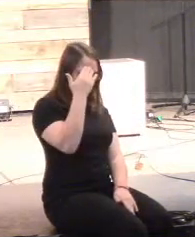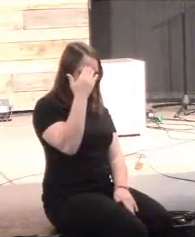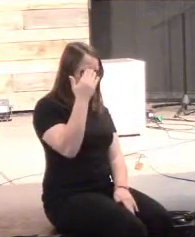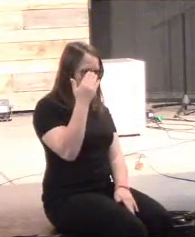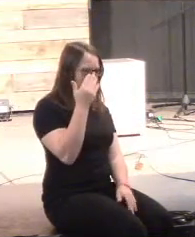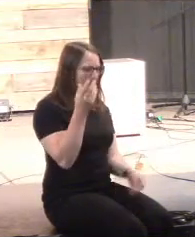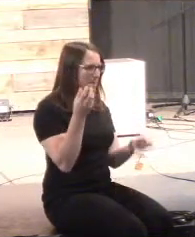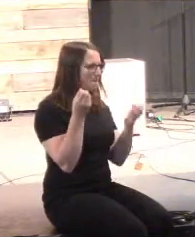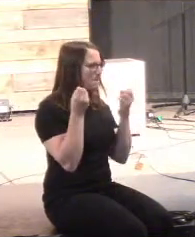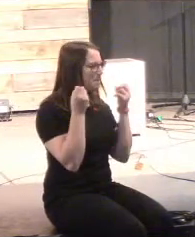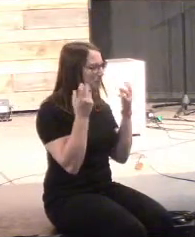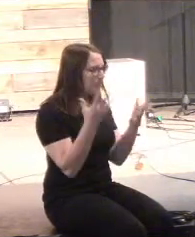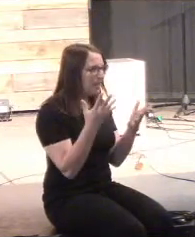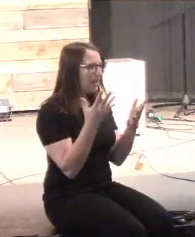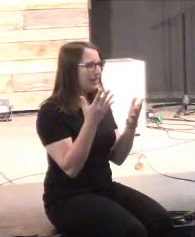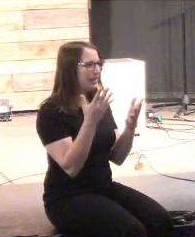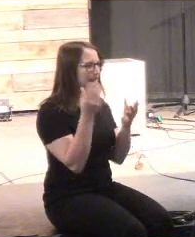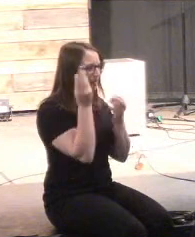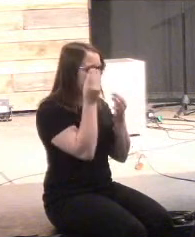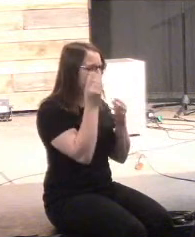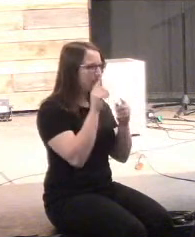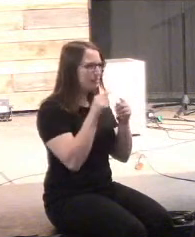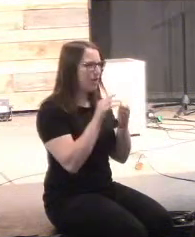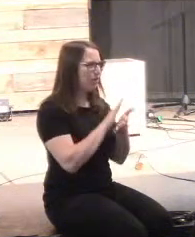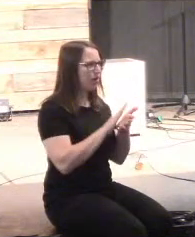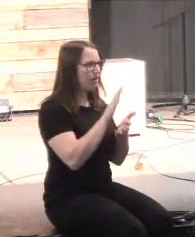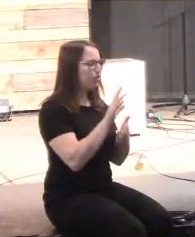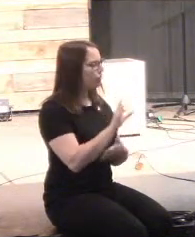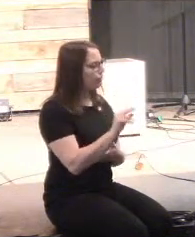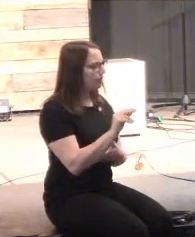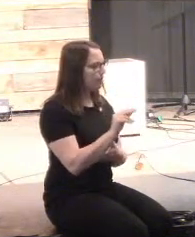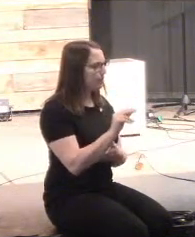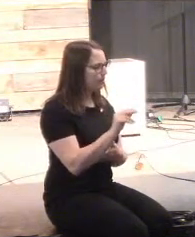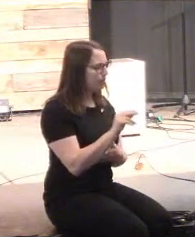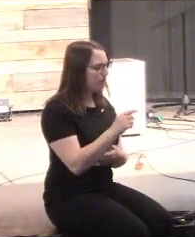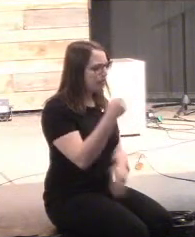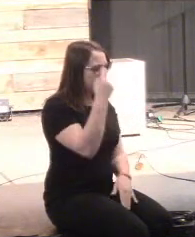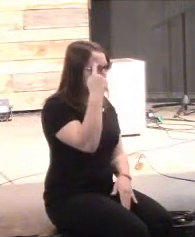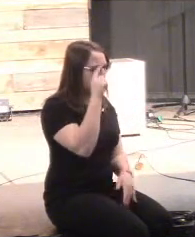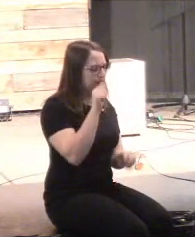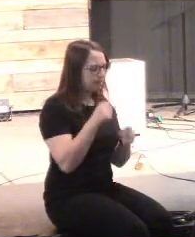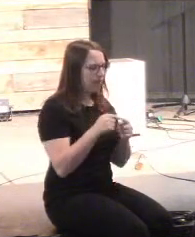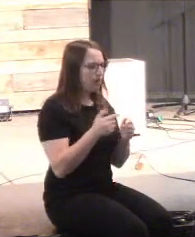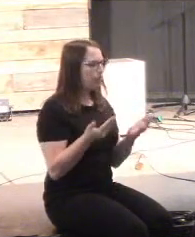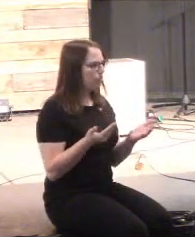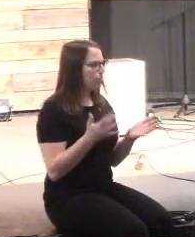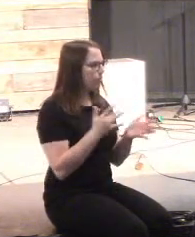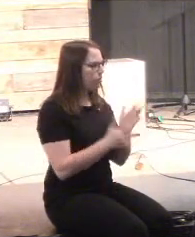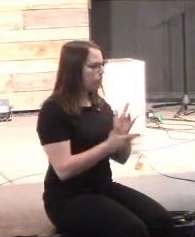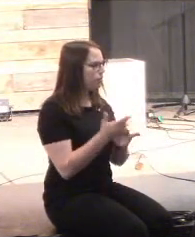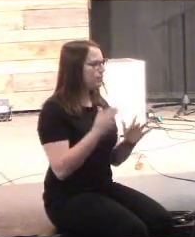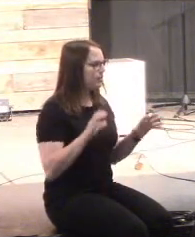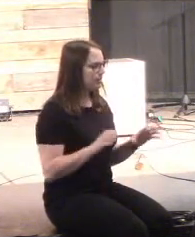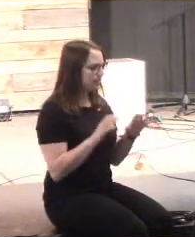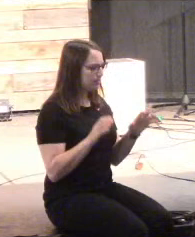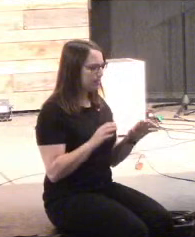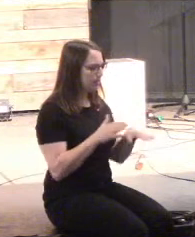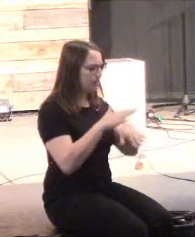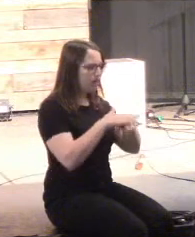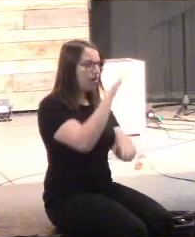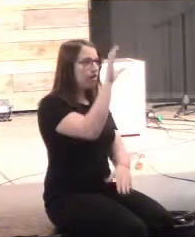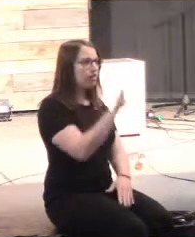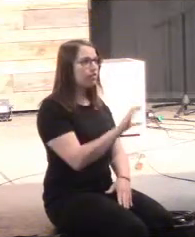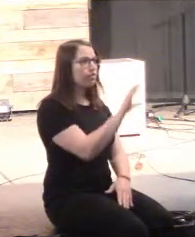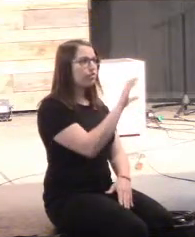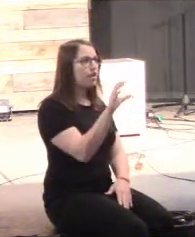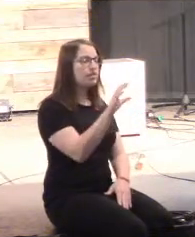long time in college to learn. But to really think what Jesus did when he went to the cross and how he came down